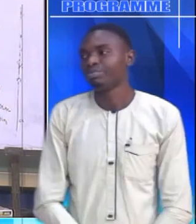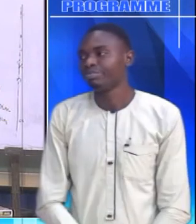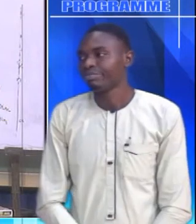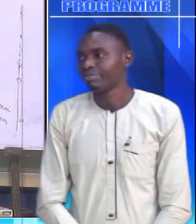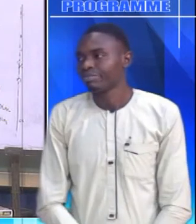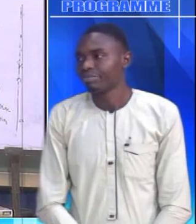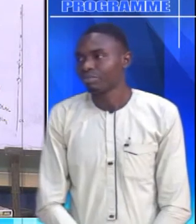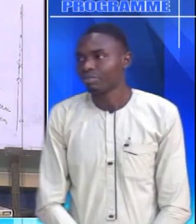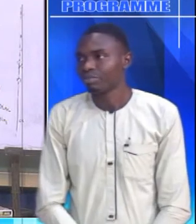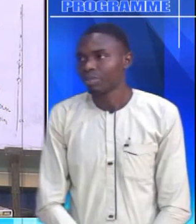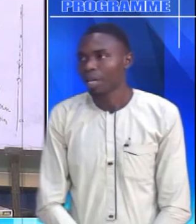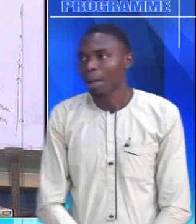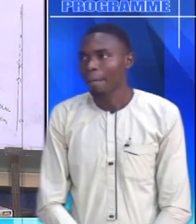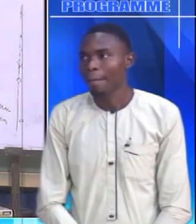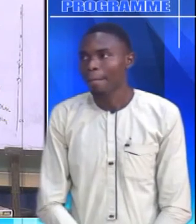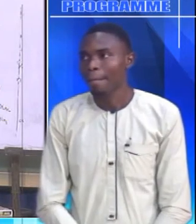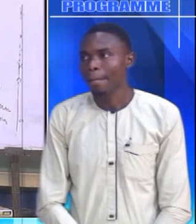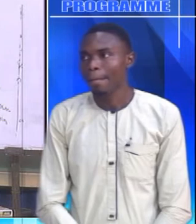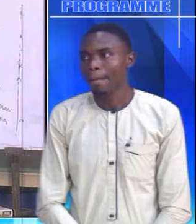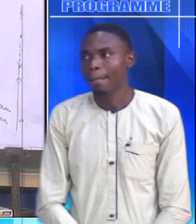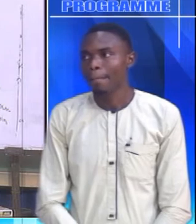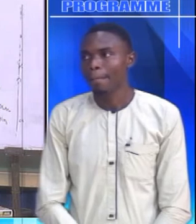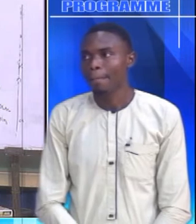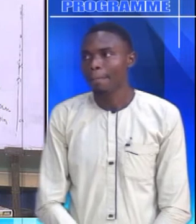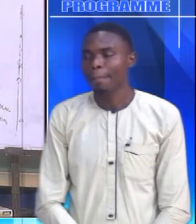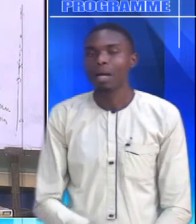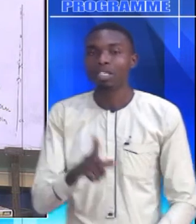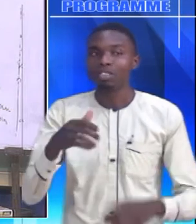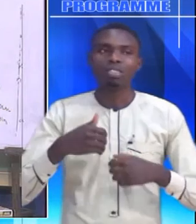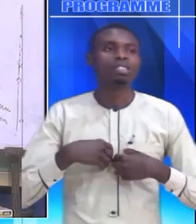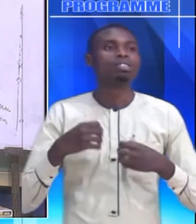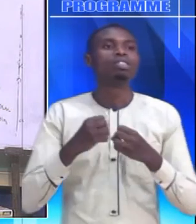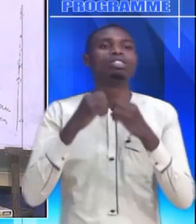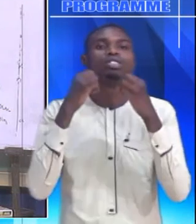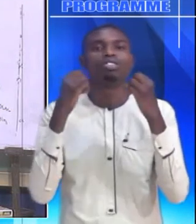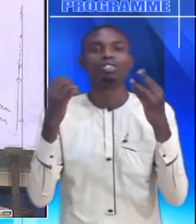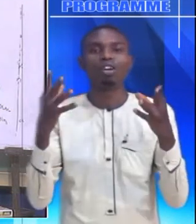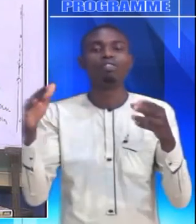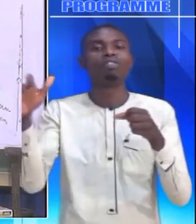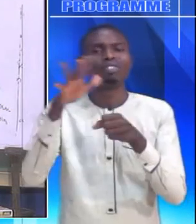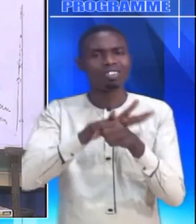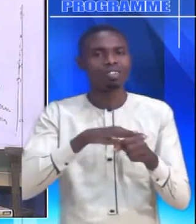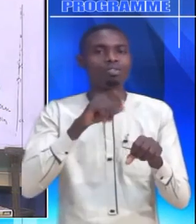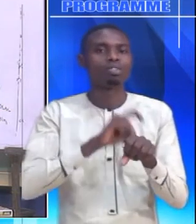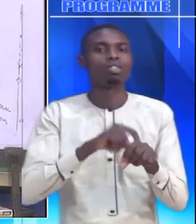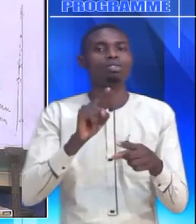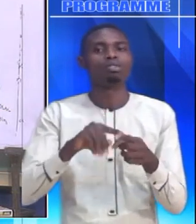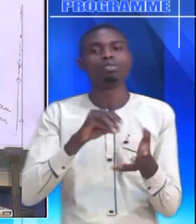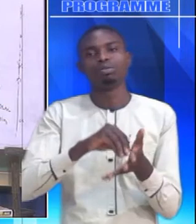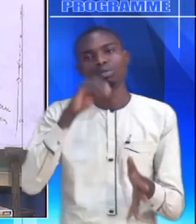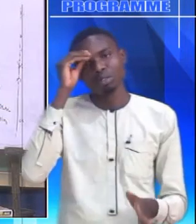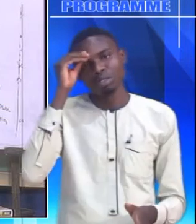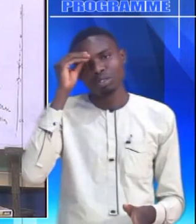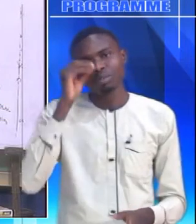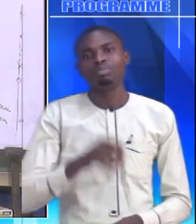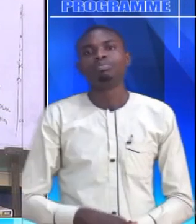1. You have enough time to do what? To study. Then vowel number 2, 20 vowel sounds.